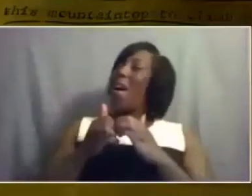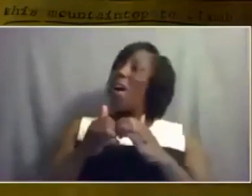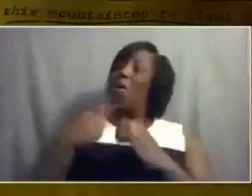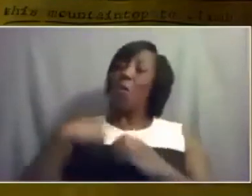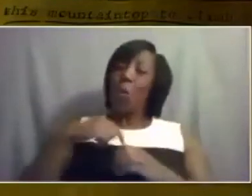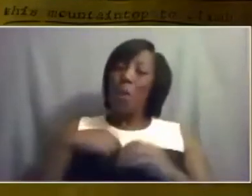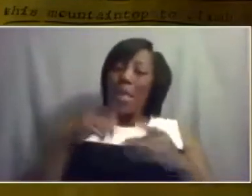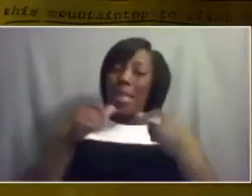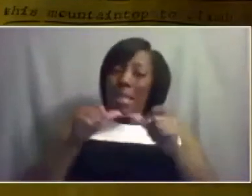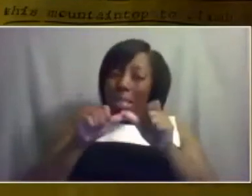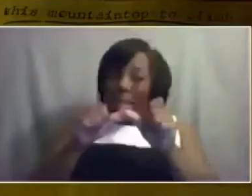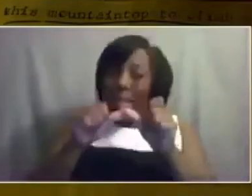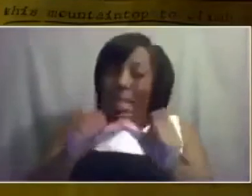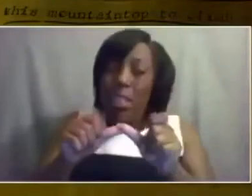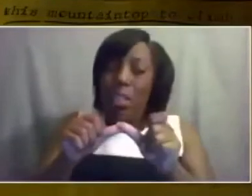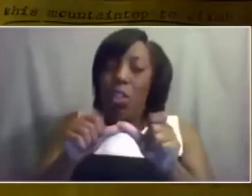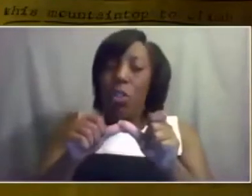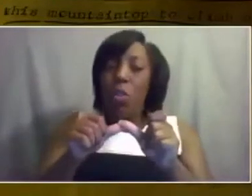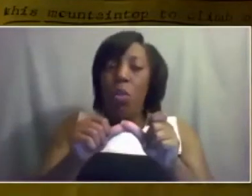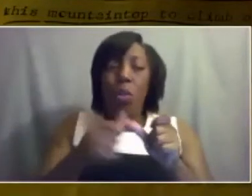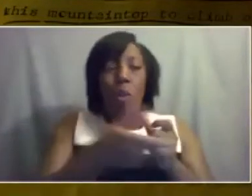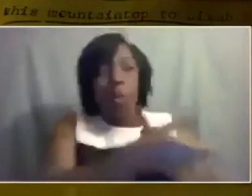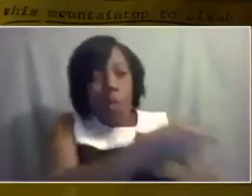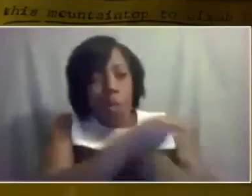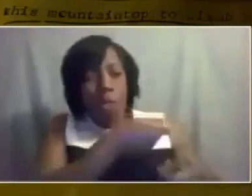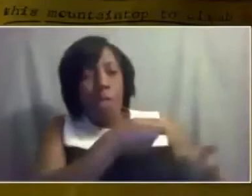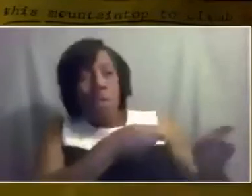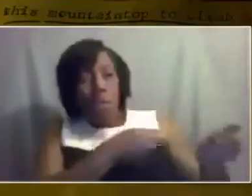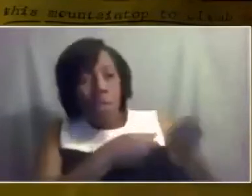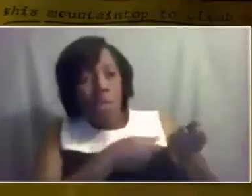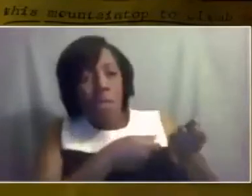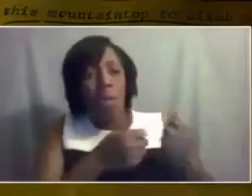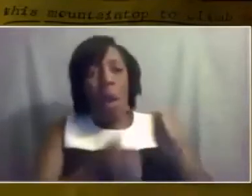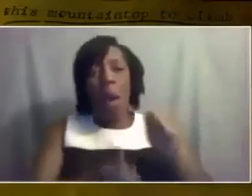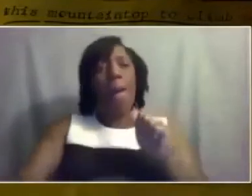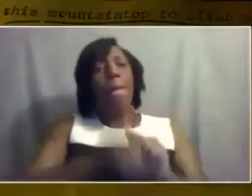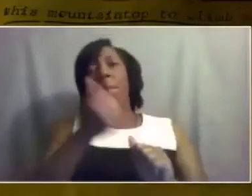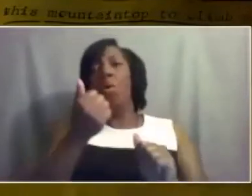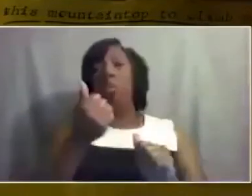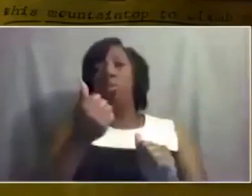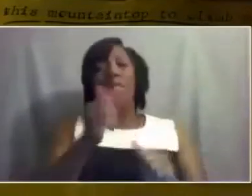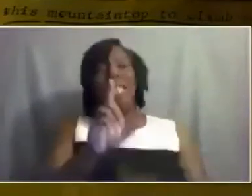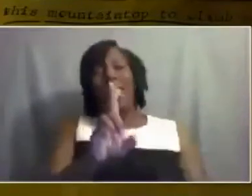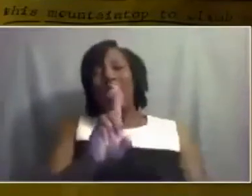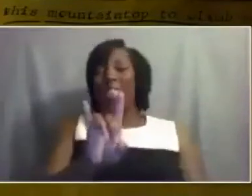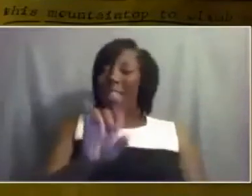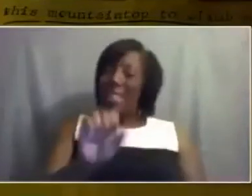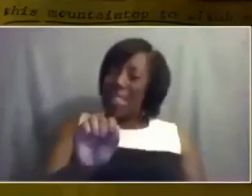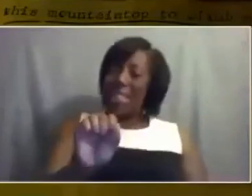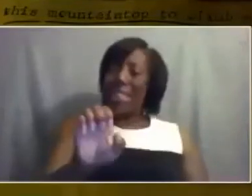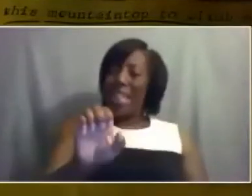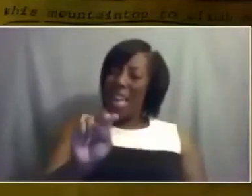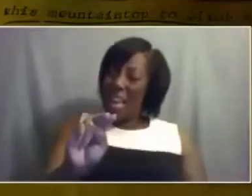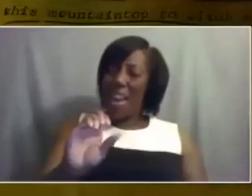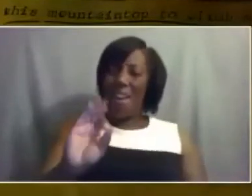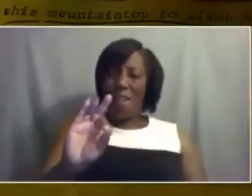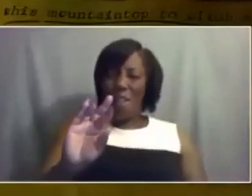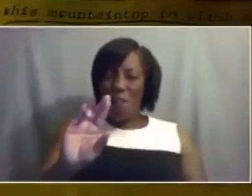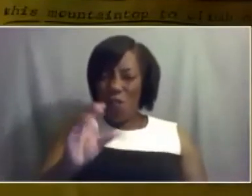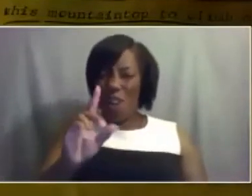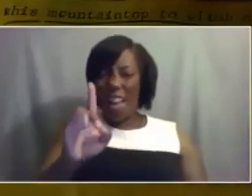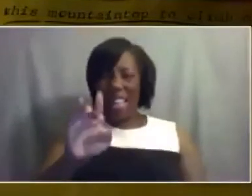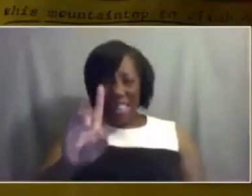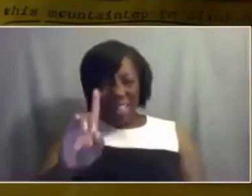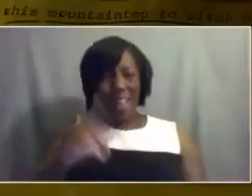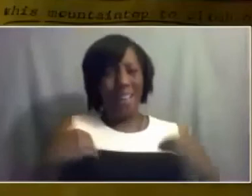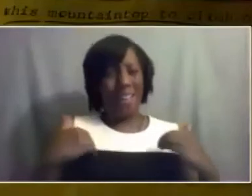experiences for our most disenfranchised young people in this country? Where we often talk about politics, we forget the middle of